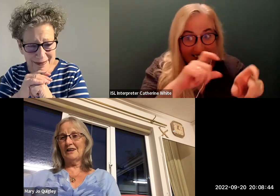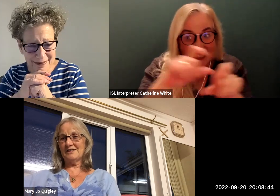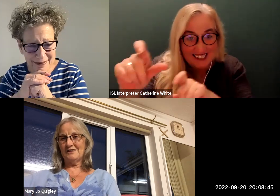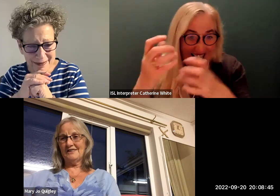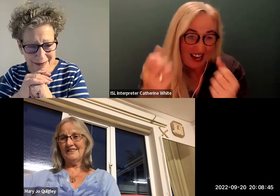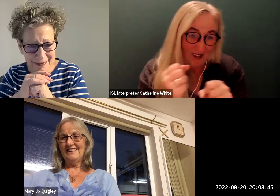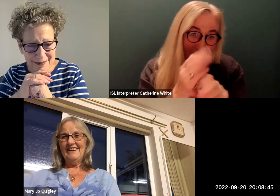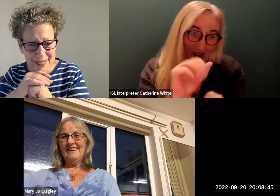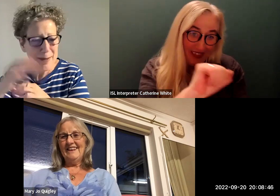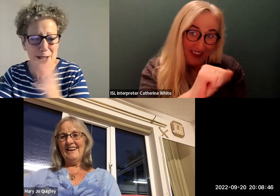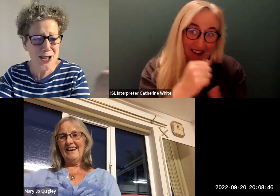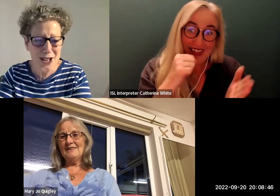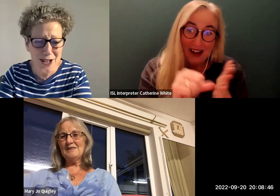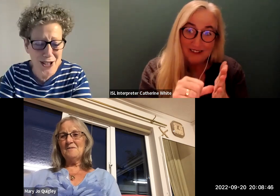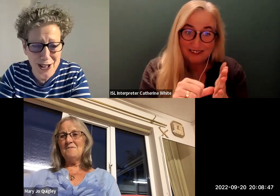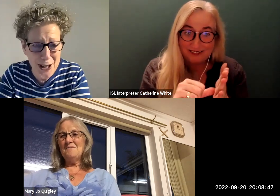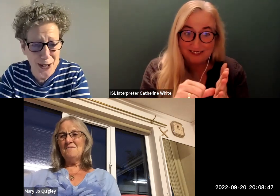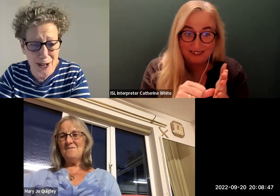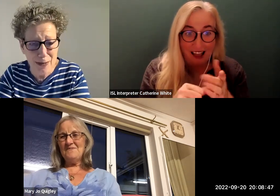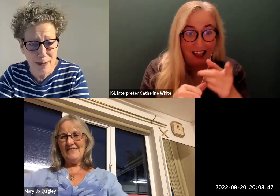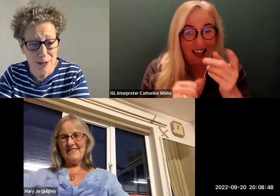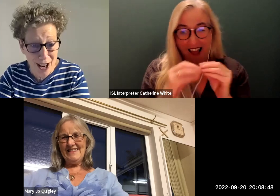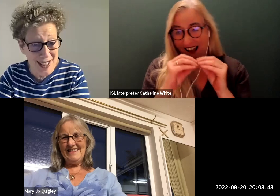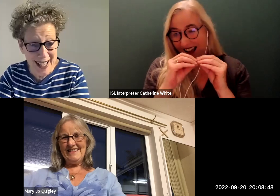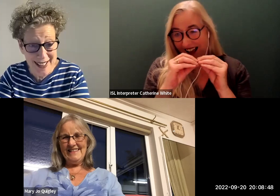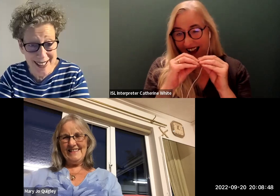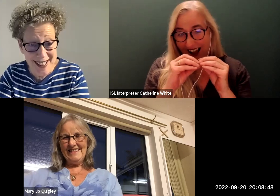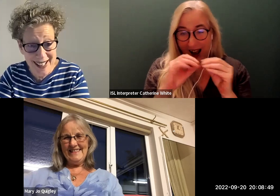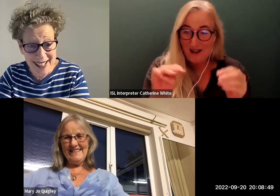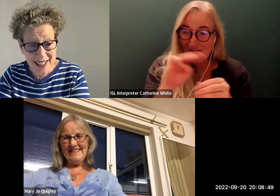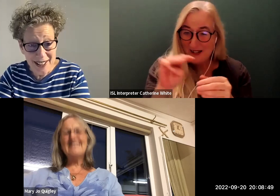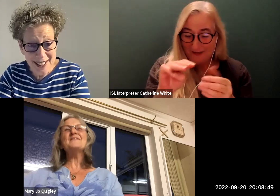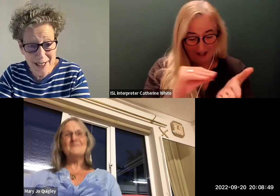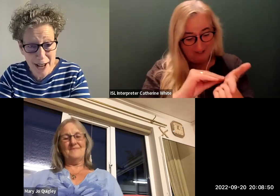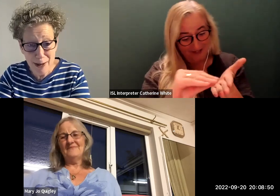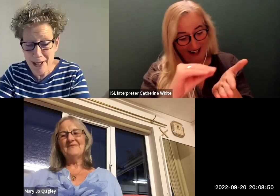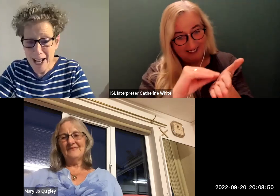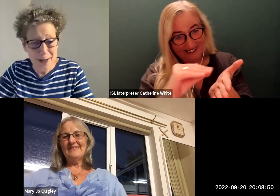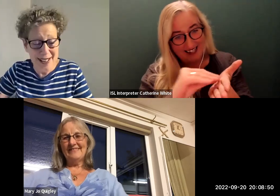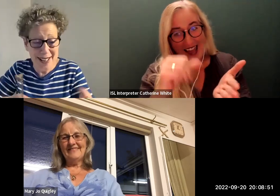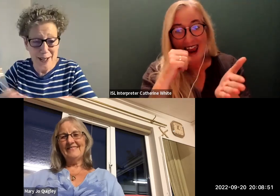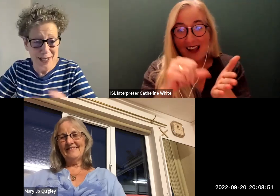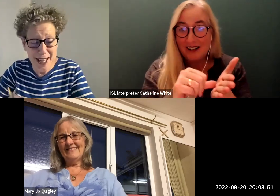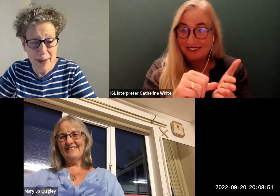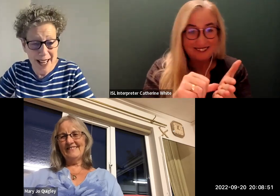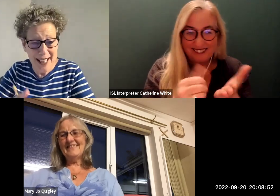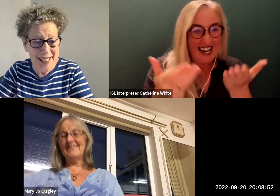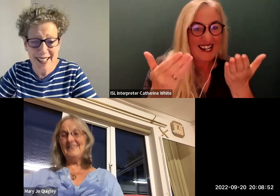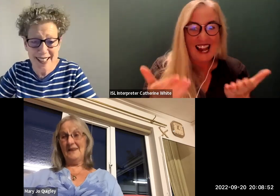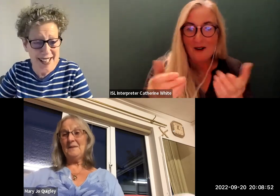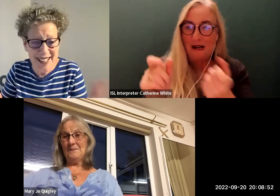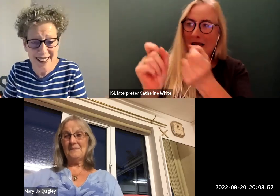their letters. I mean, just the notion of people writing letters. Everyone now is on